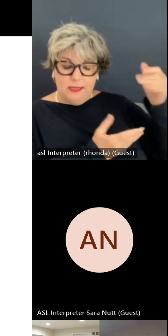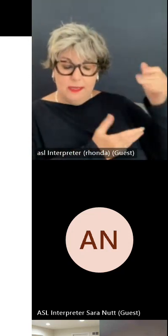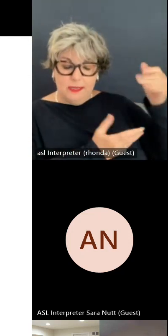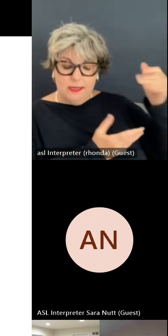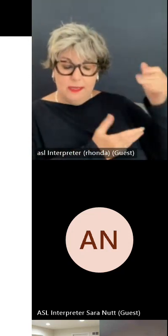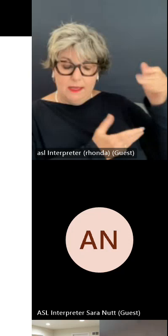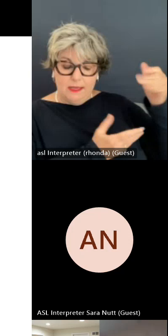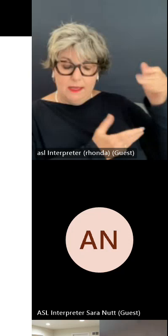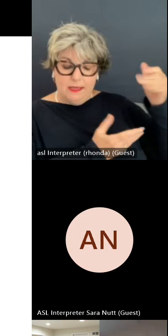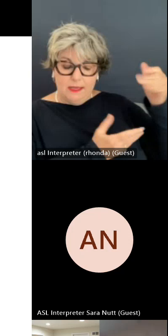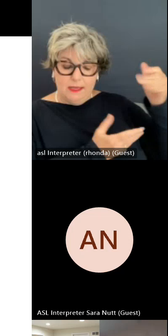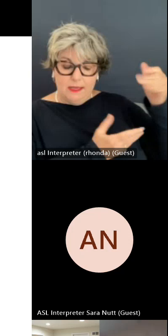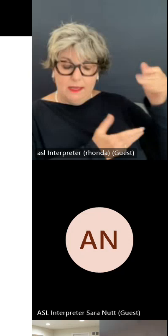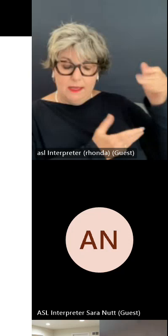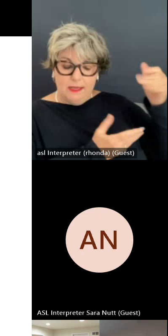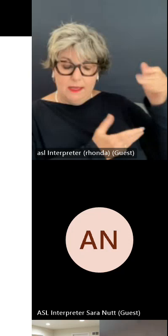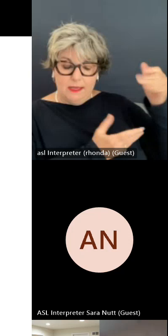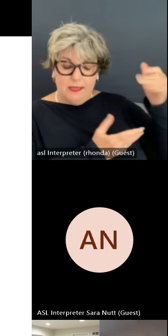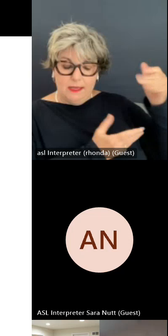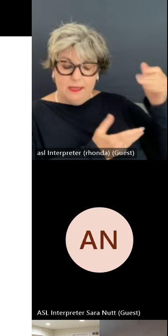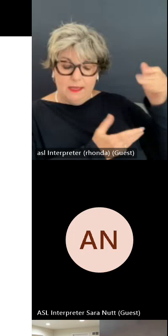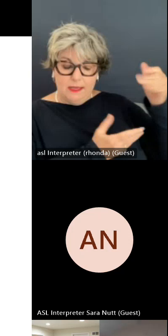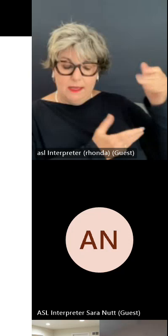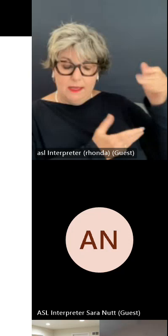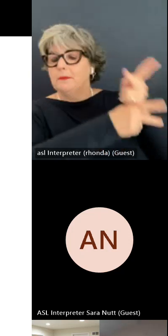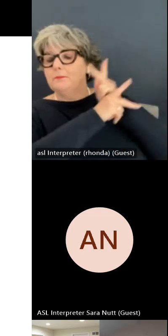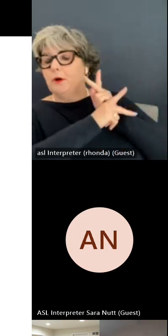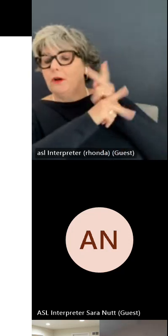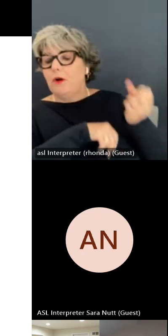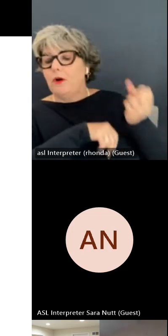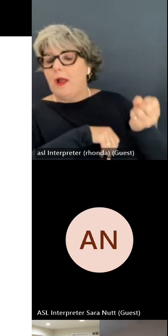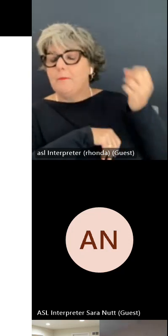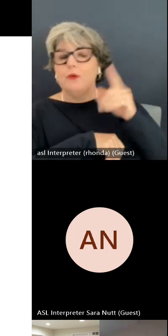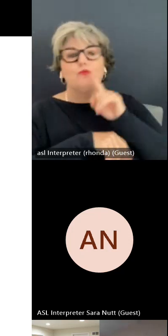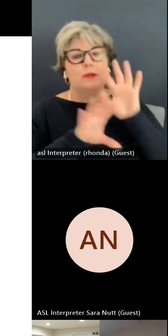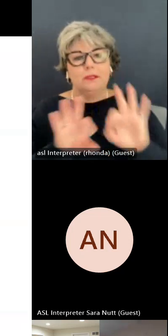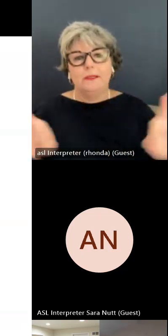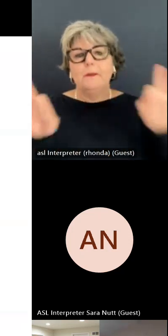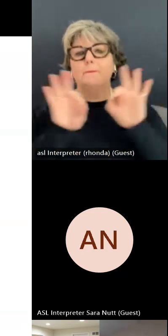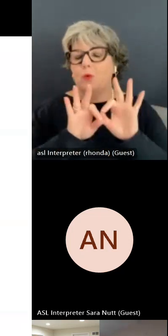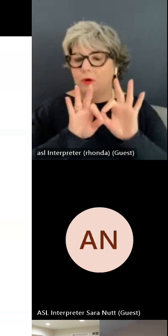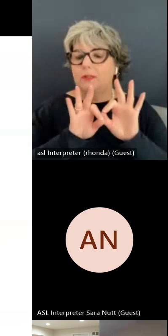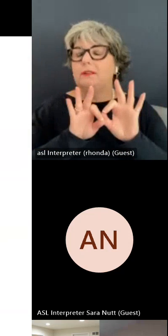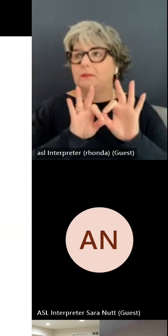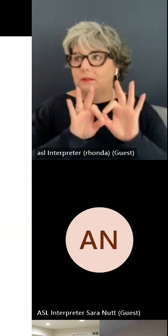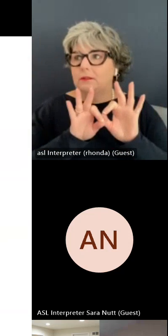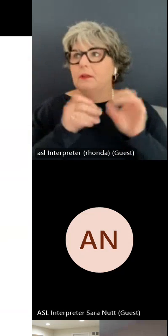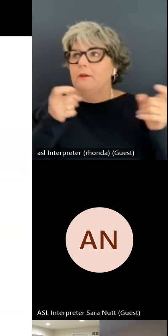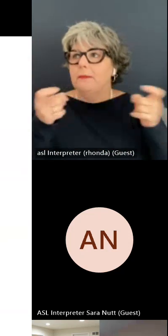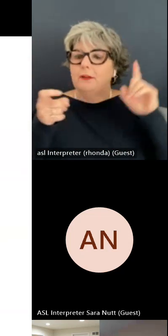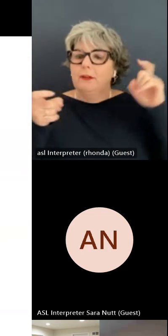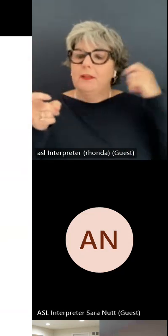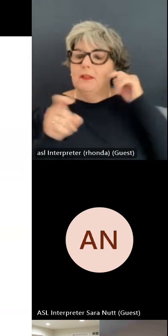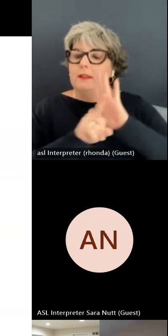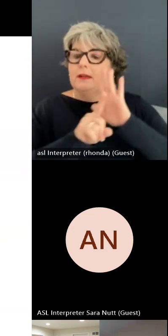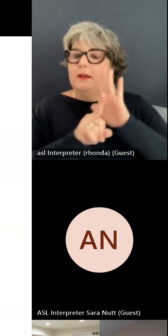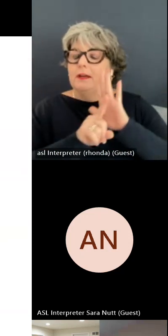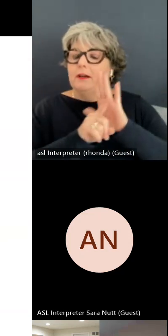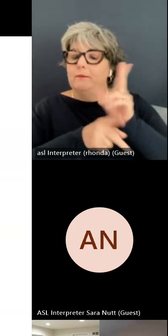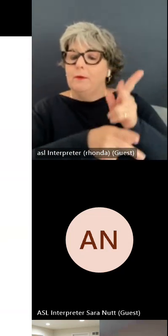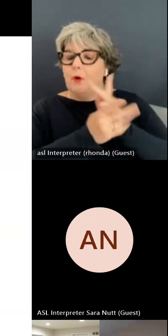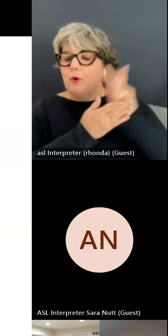going to be, and then how much money they have to borrow. So this is really important for managing the government's borrowing